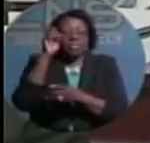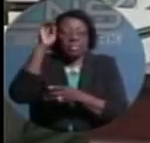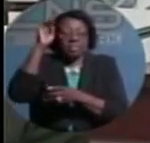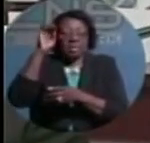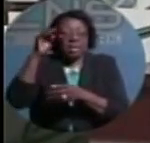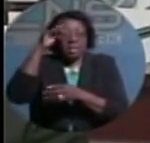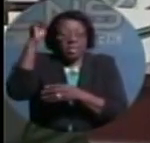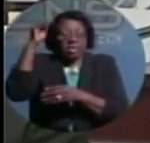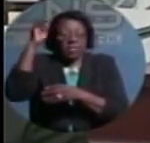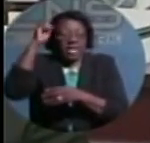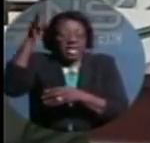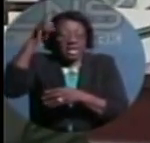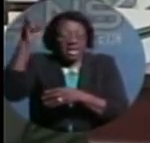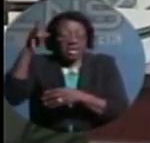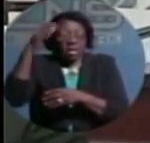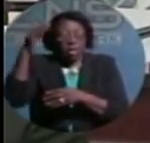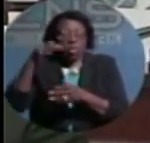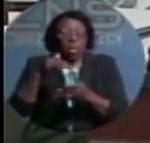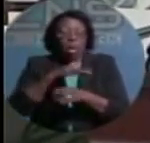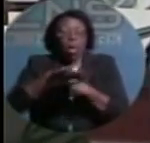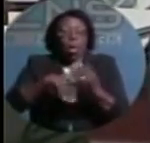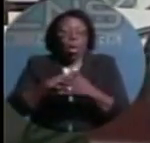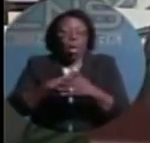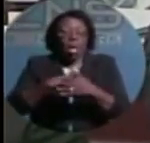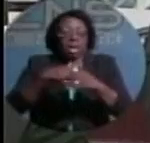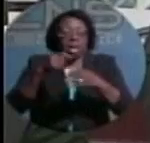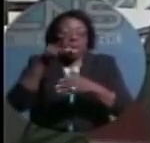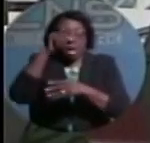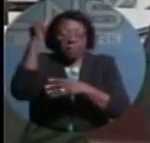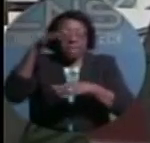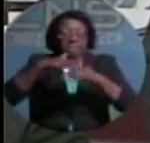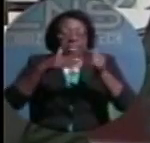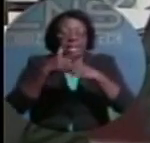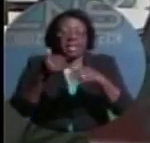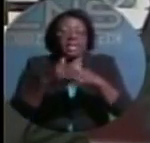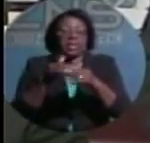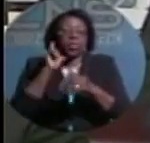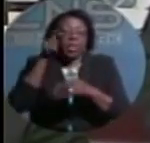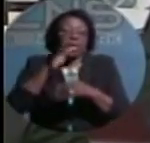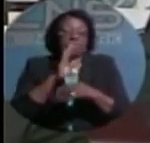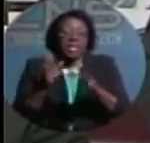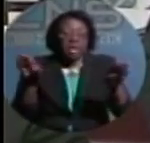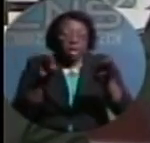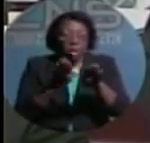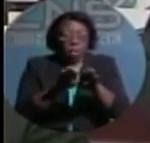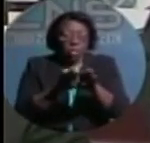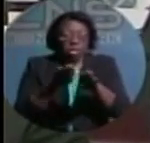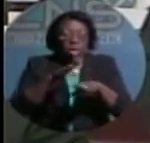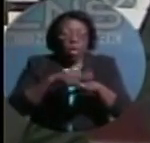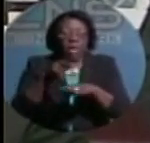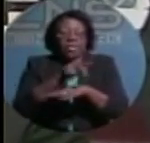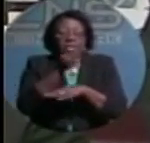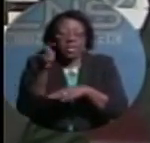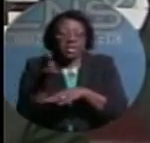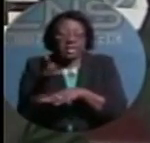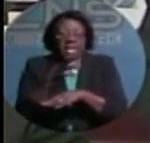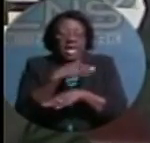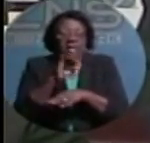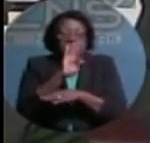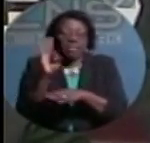of it. Government offices, except for emergency personnel, will remain closed Thursday and